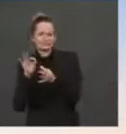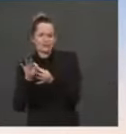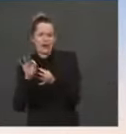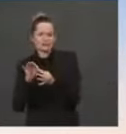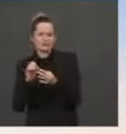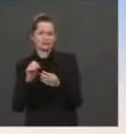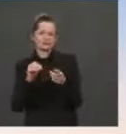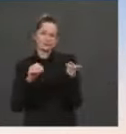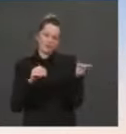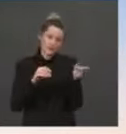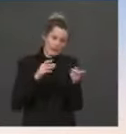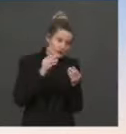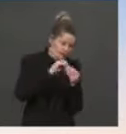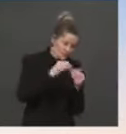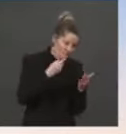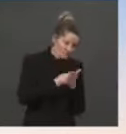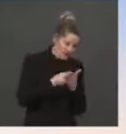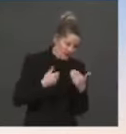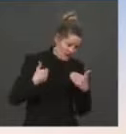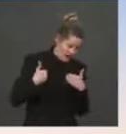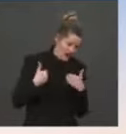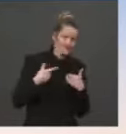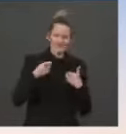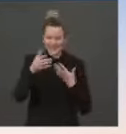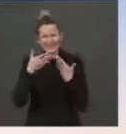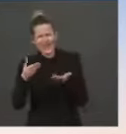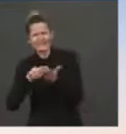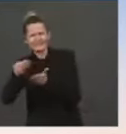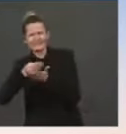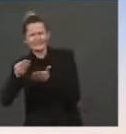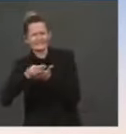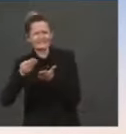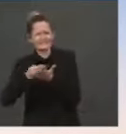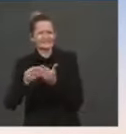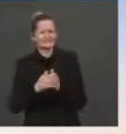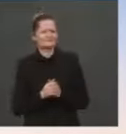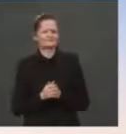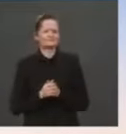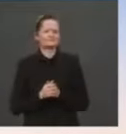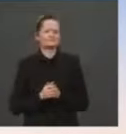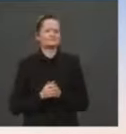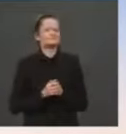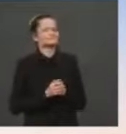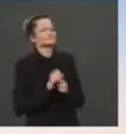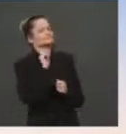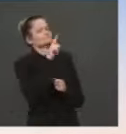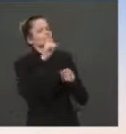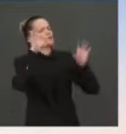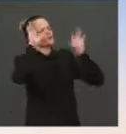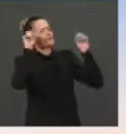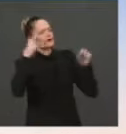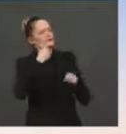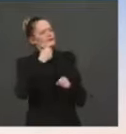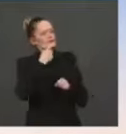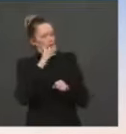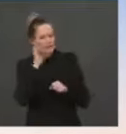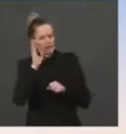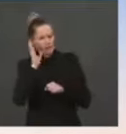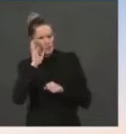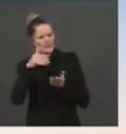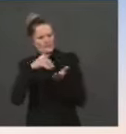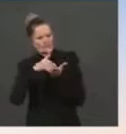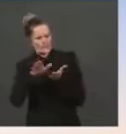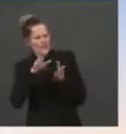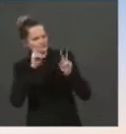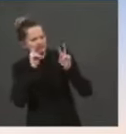economy is turning back on. But the president said today that he was sent here to look out for these working and middle-class families who are strained right now. So what should they